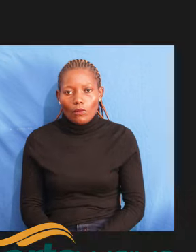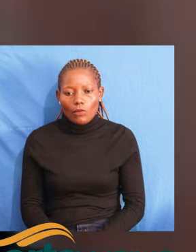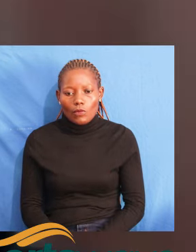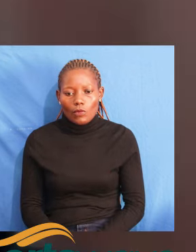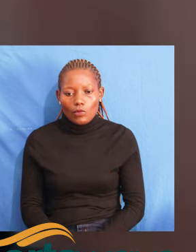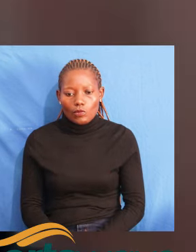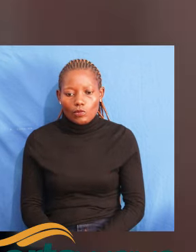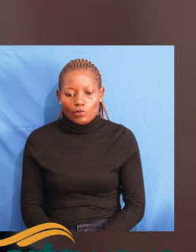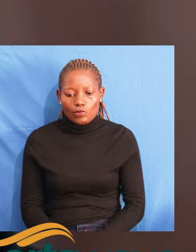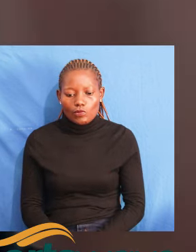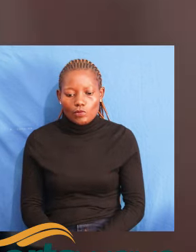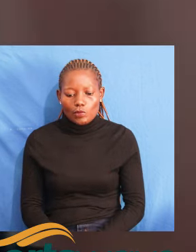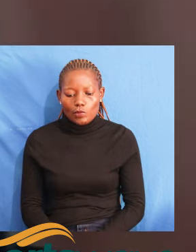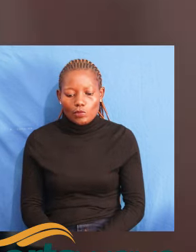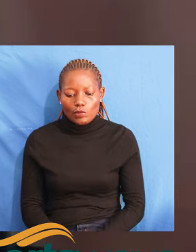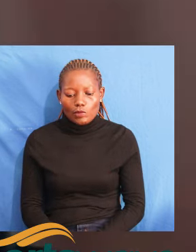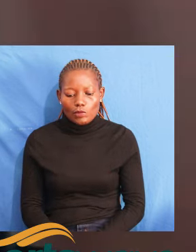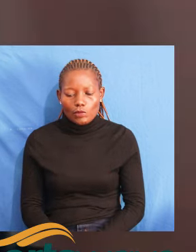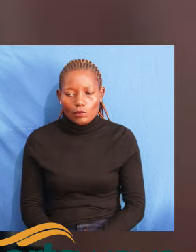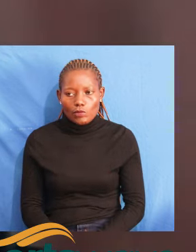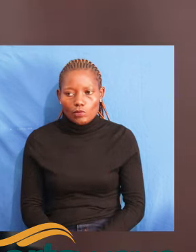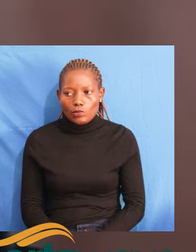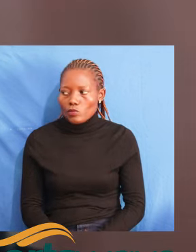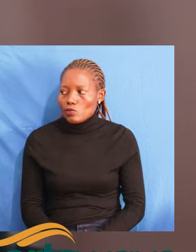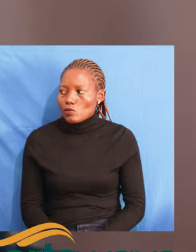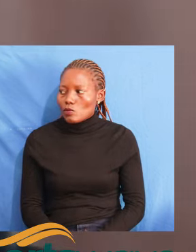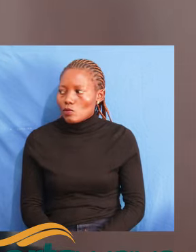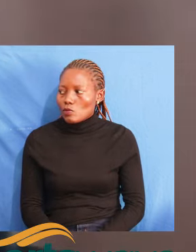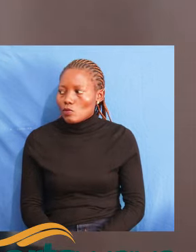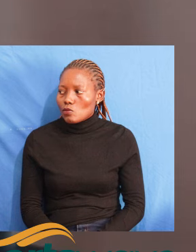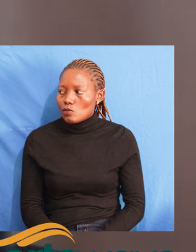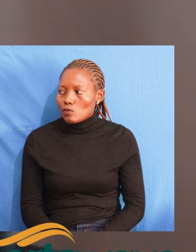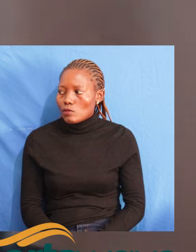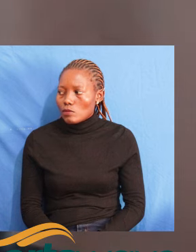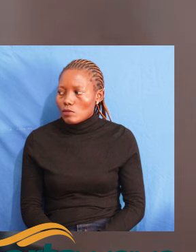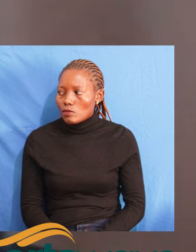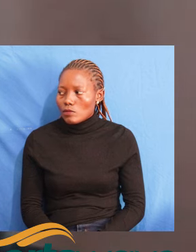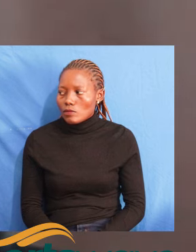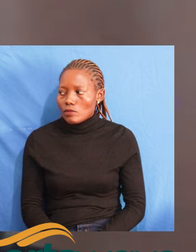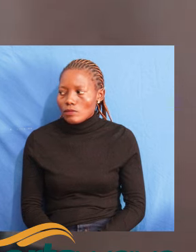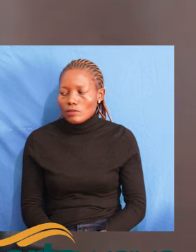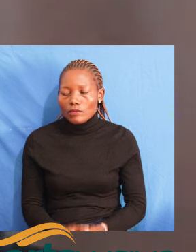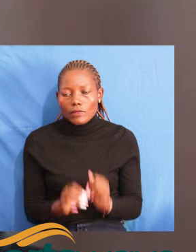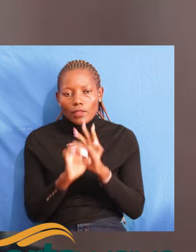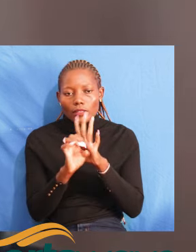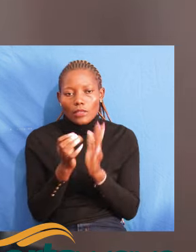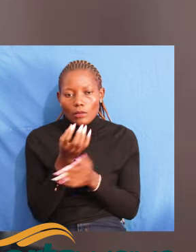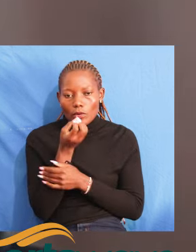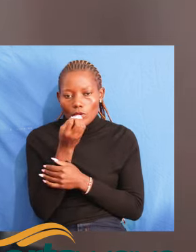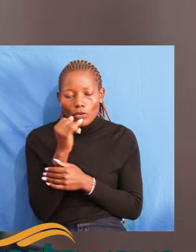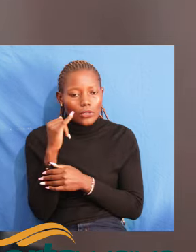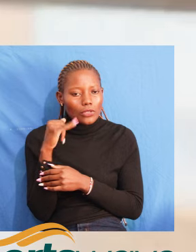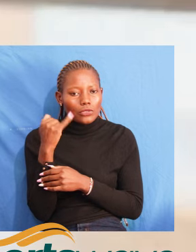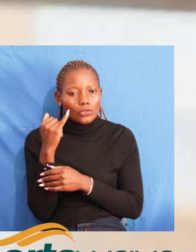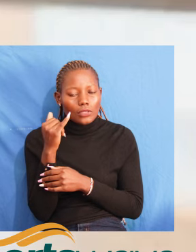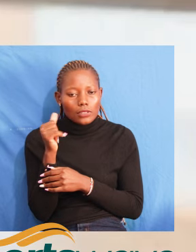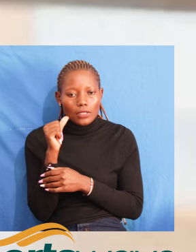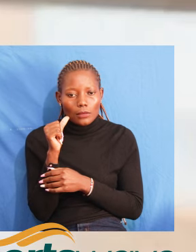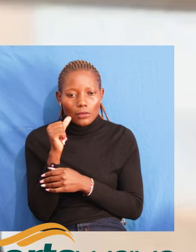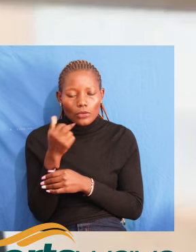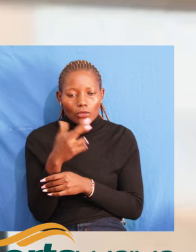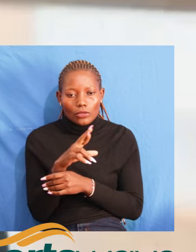Sorry, I couldn't hear very well. So juicing is like juice, like orange juice, apple juice, something like that, or you